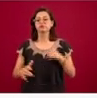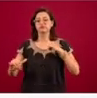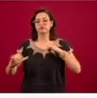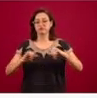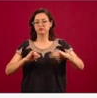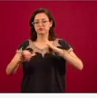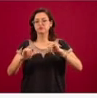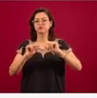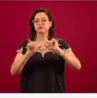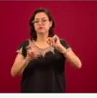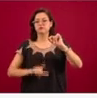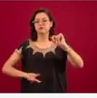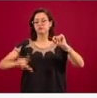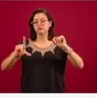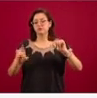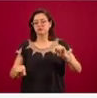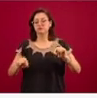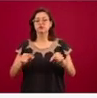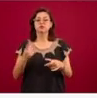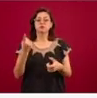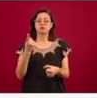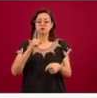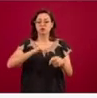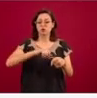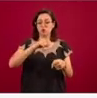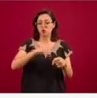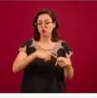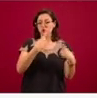406 deaths so far.